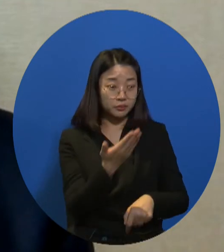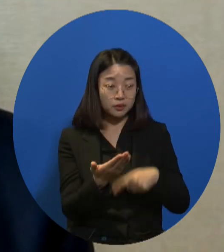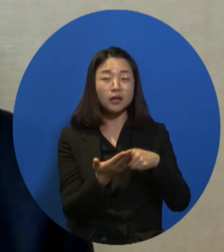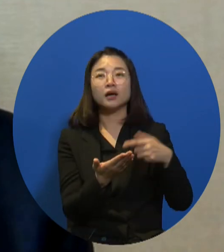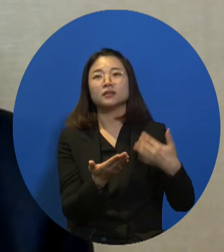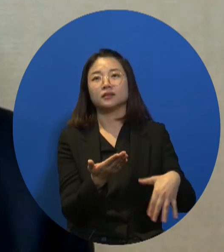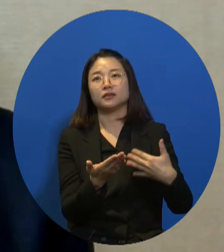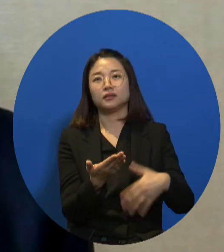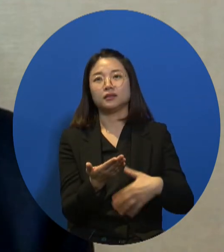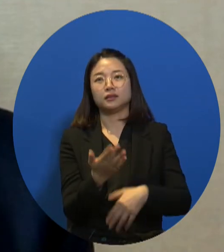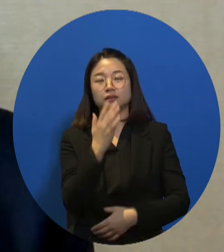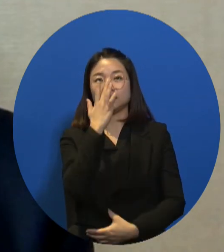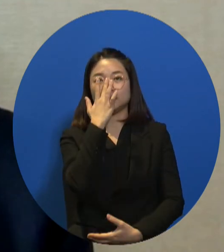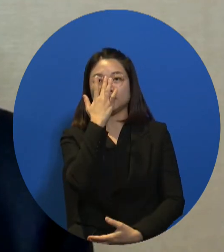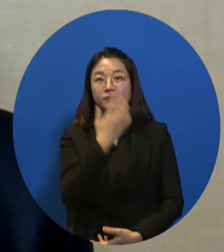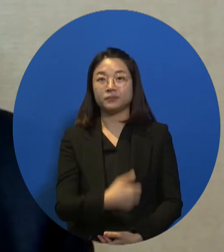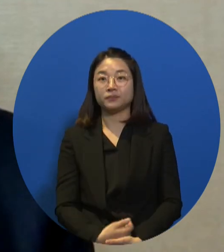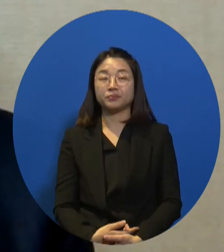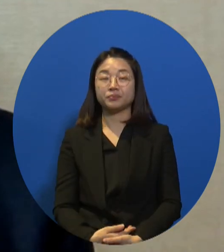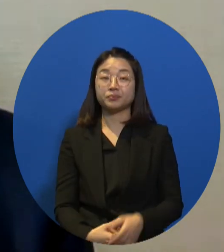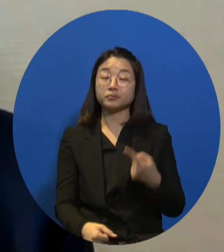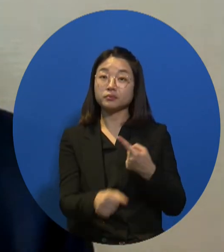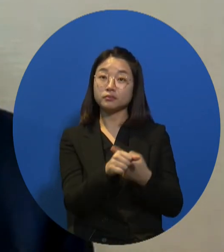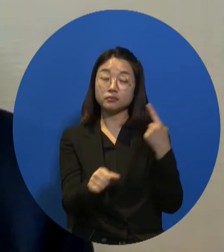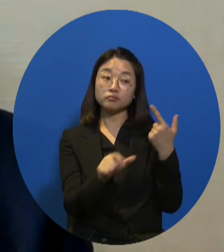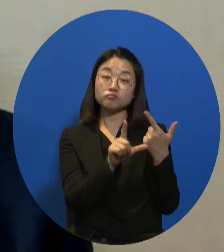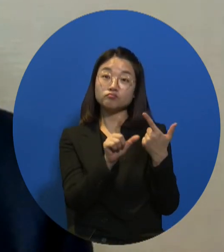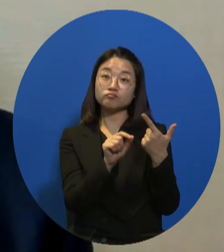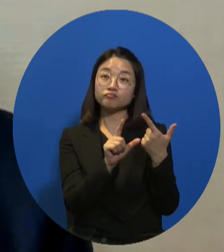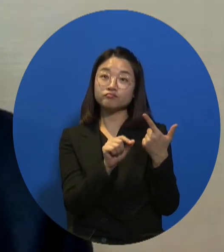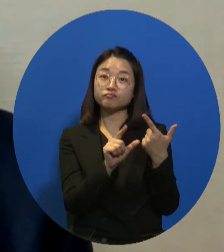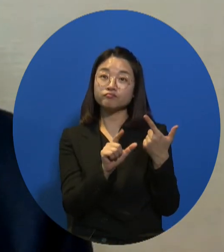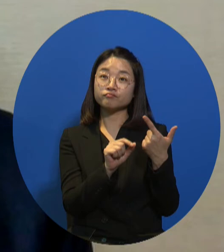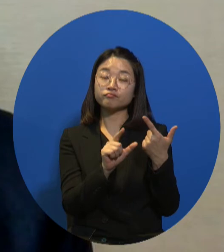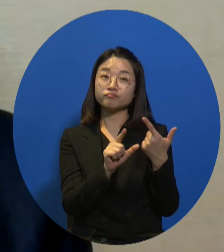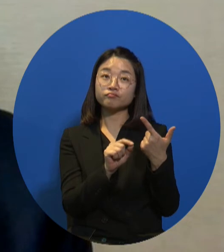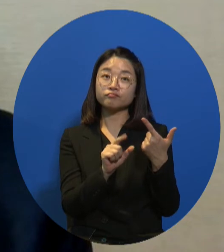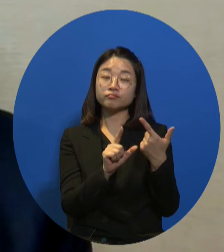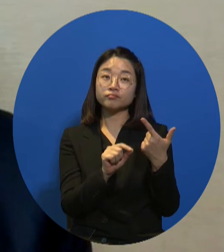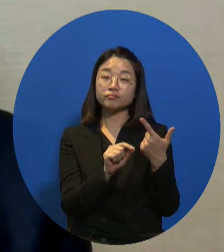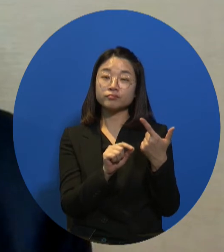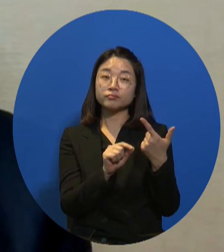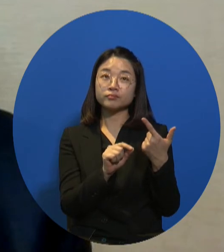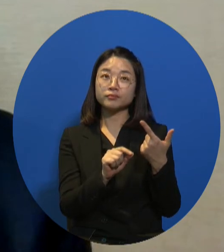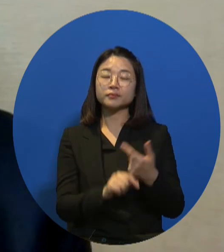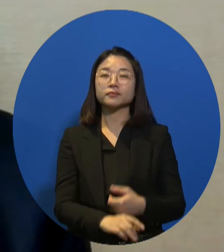and inquiry by the committee, has not been ratified yet. In June last year,